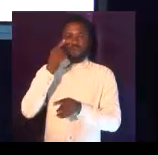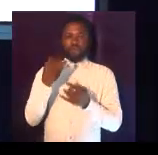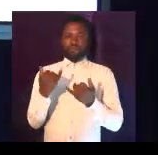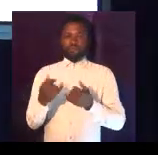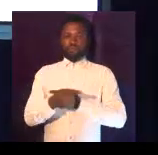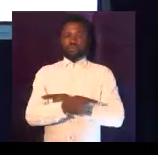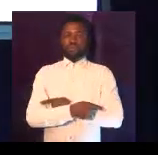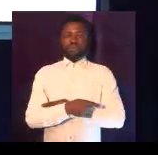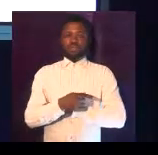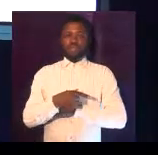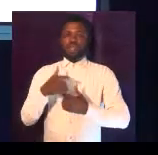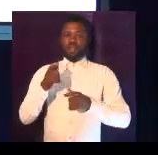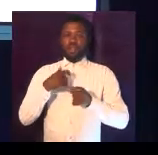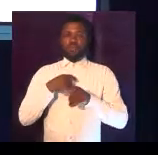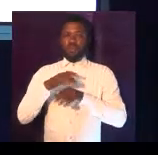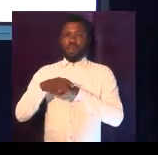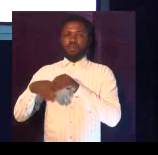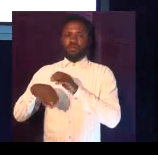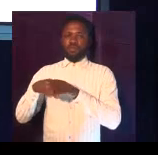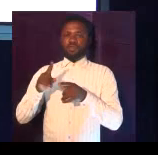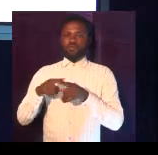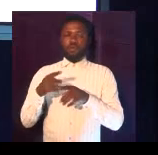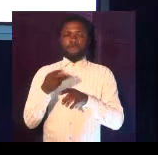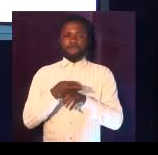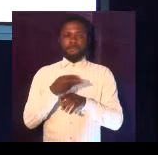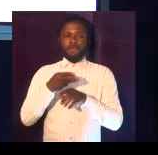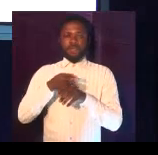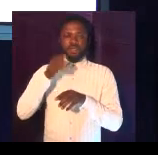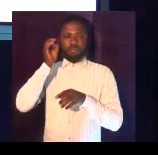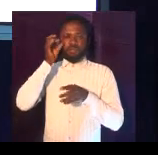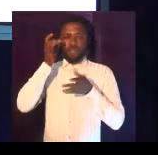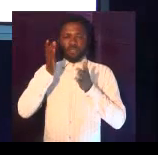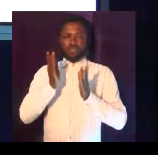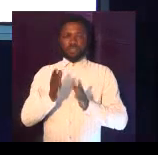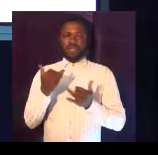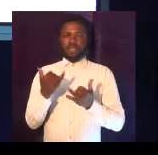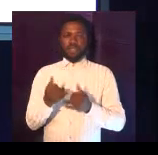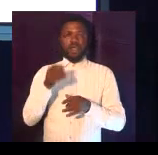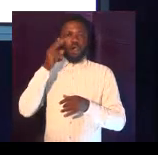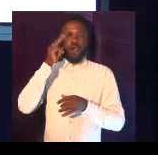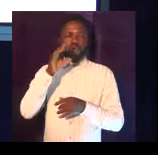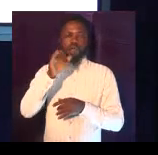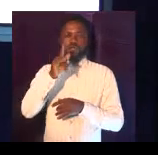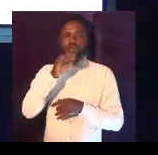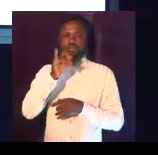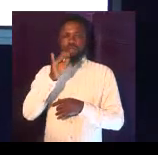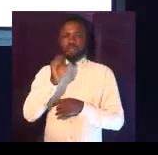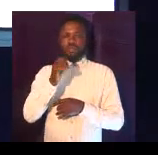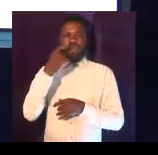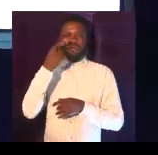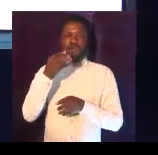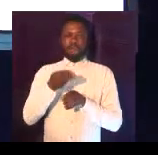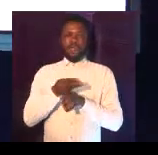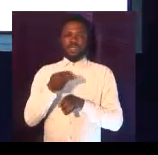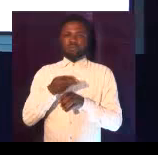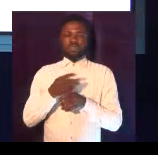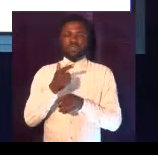today. Let me hand you over to the mathematician now, Uncle Agbaje, for the